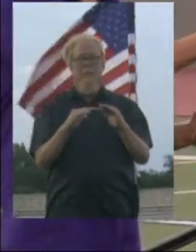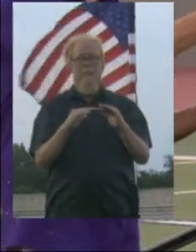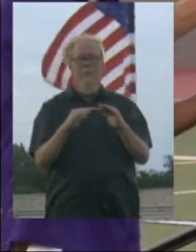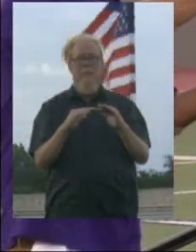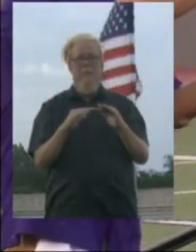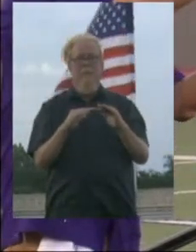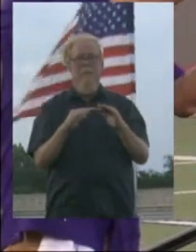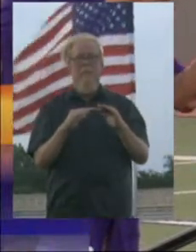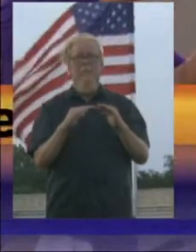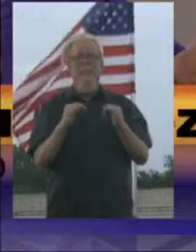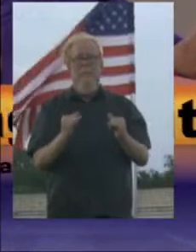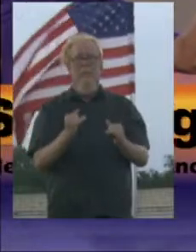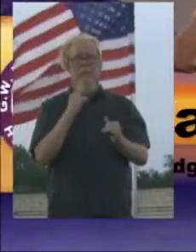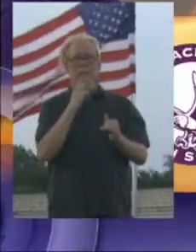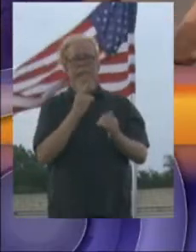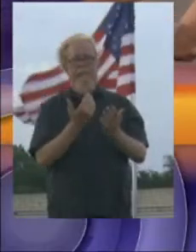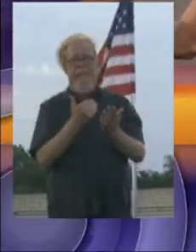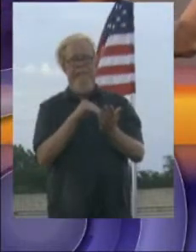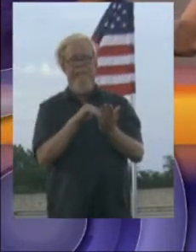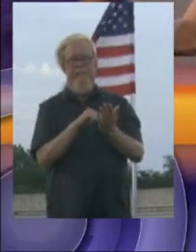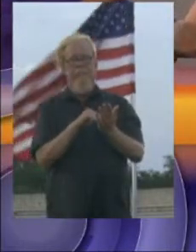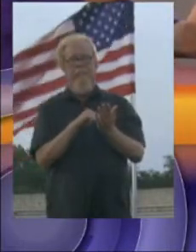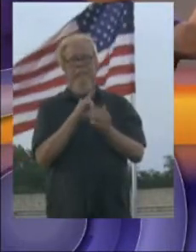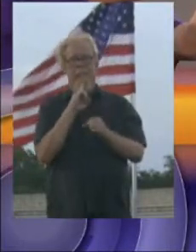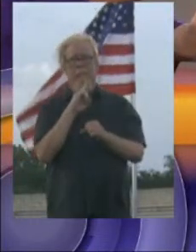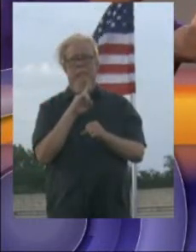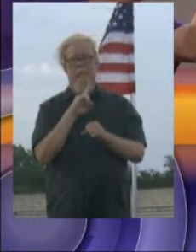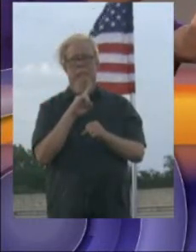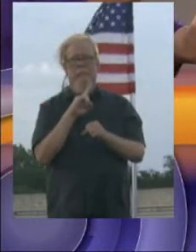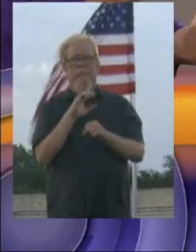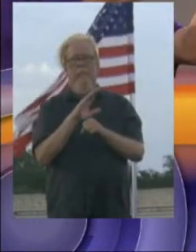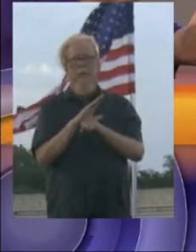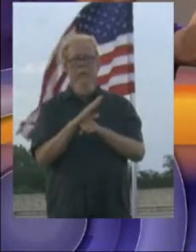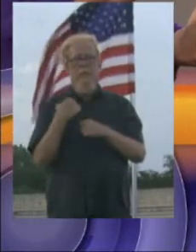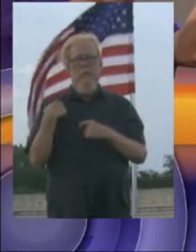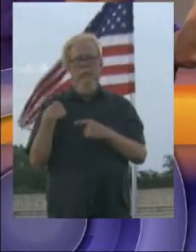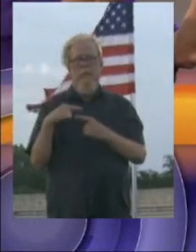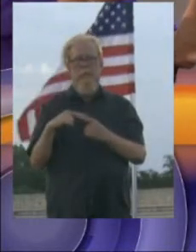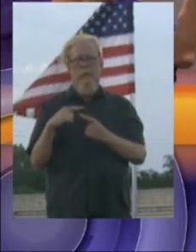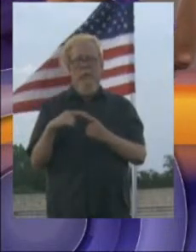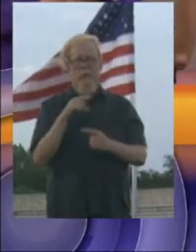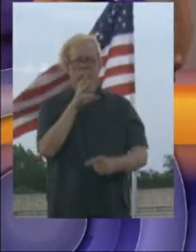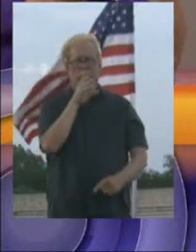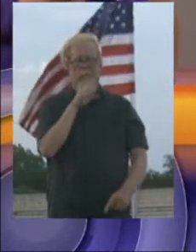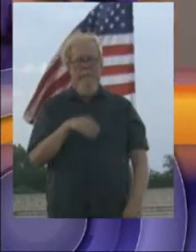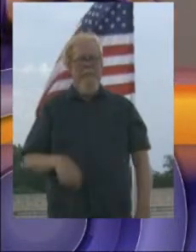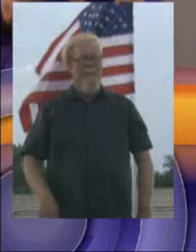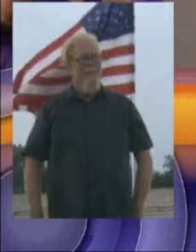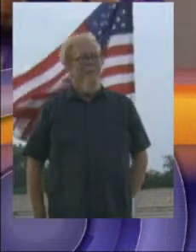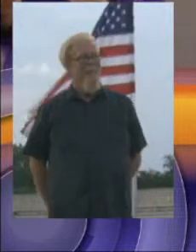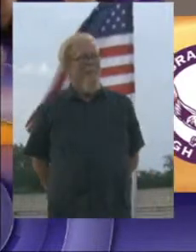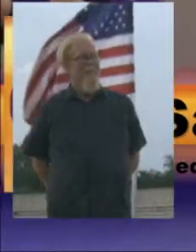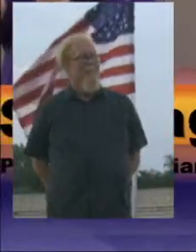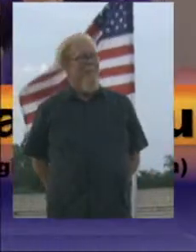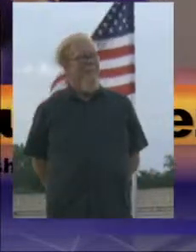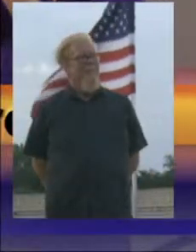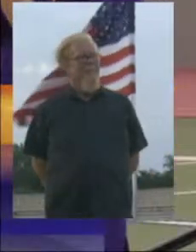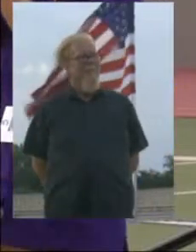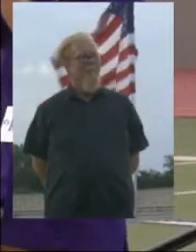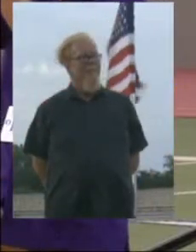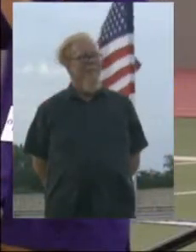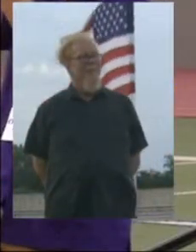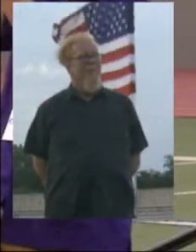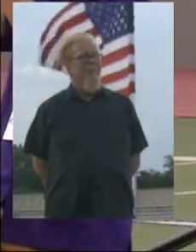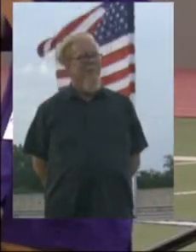Yo prometo lealtad a la bandera de los Estados Unidos de América y a la república que representa una nación bajo